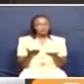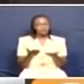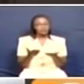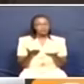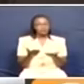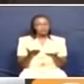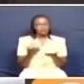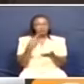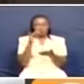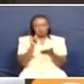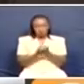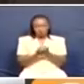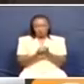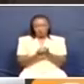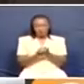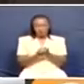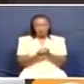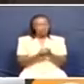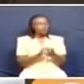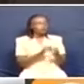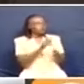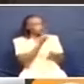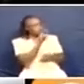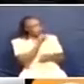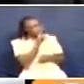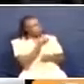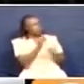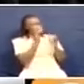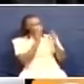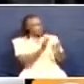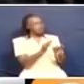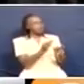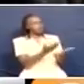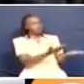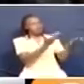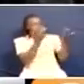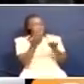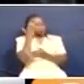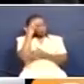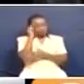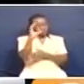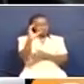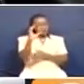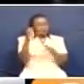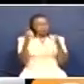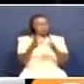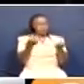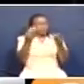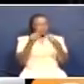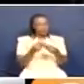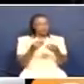so that? We want them produced because what the Electoral Commission delivered within 48